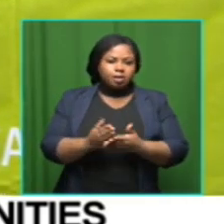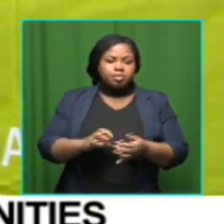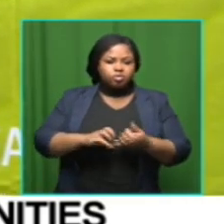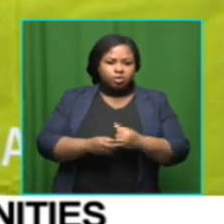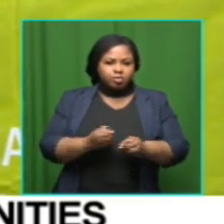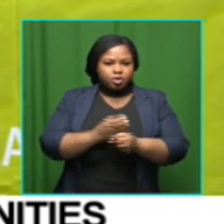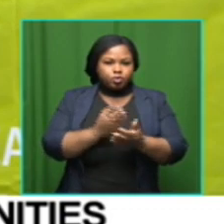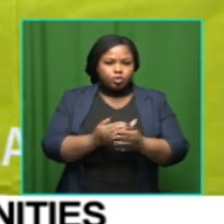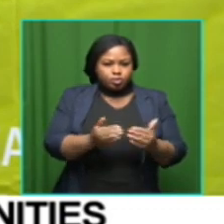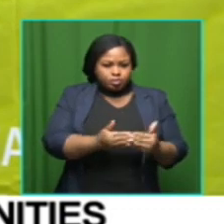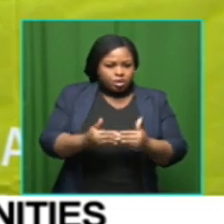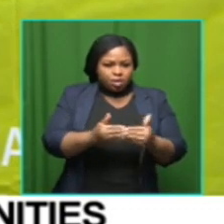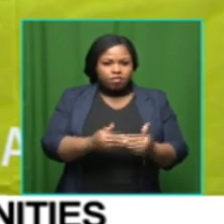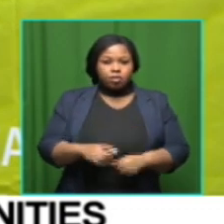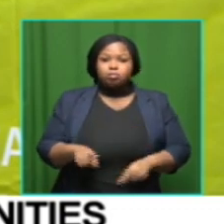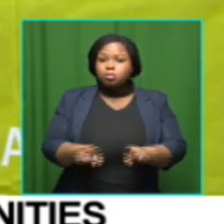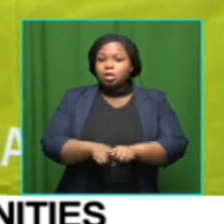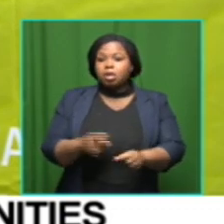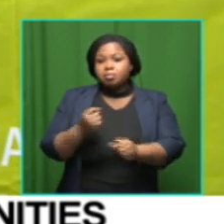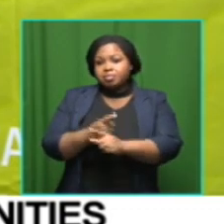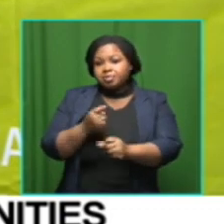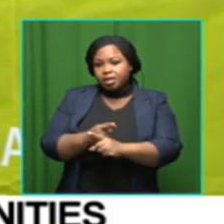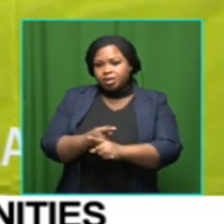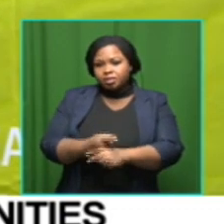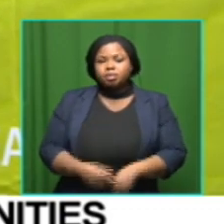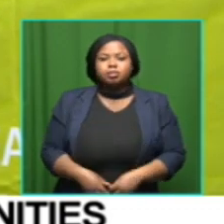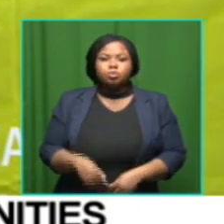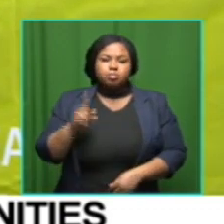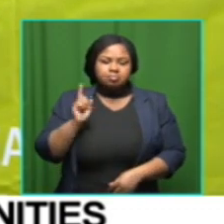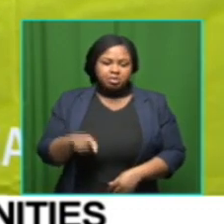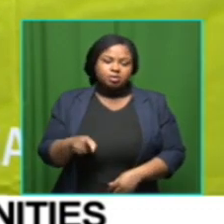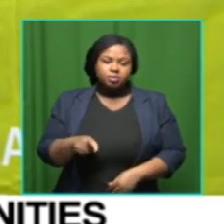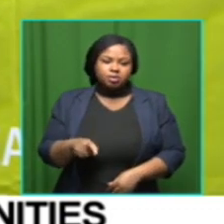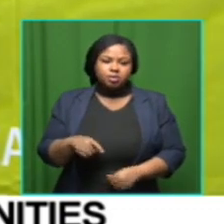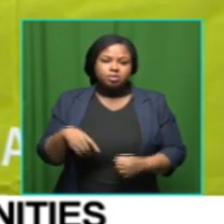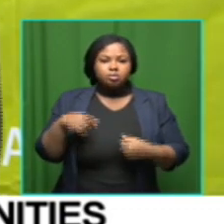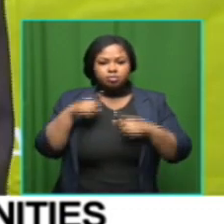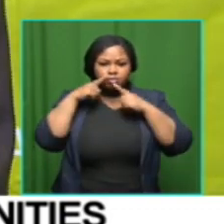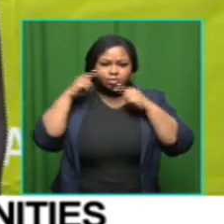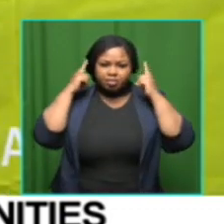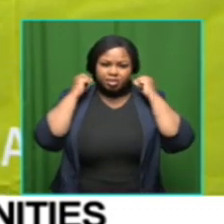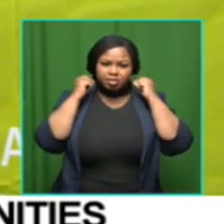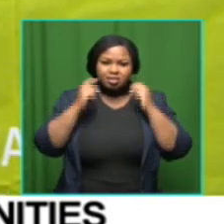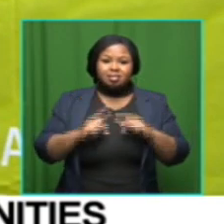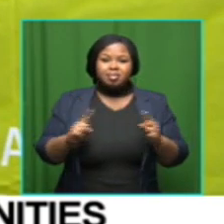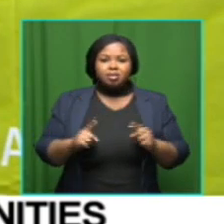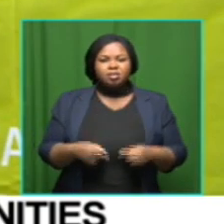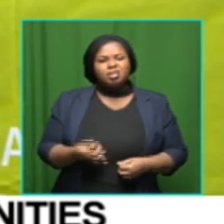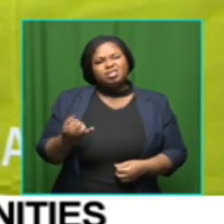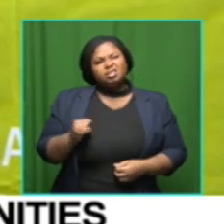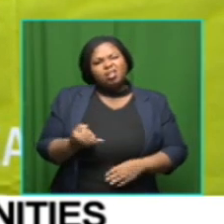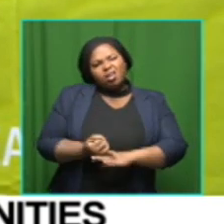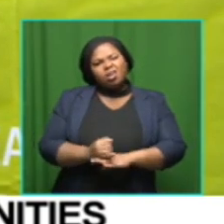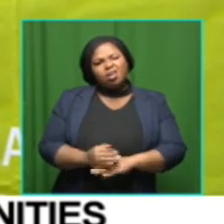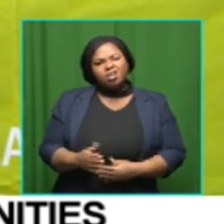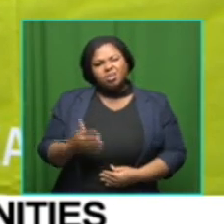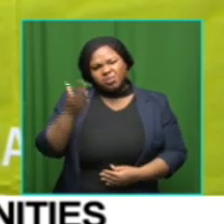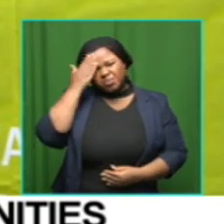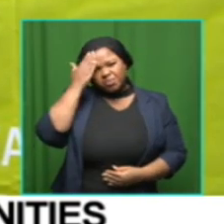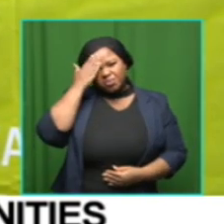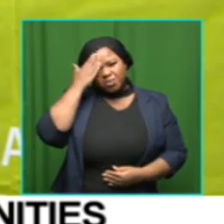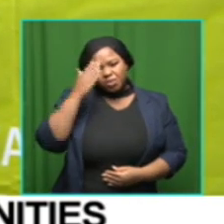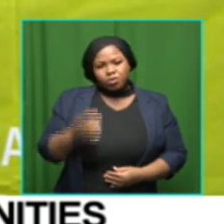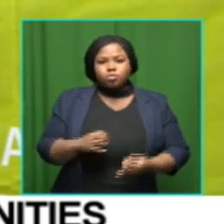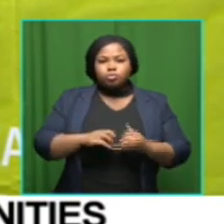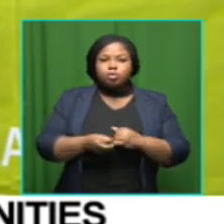mask. And so even with the taxis, we encourage that. We should do that. But it's early days. We're